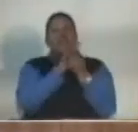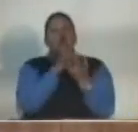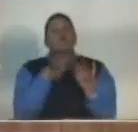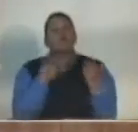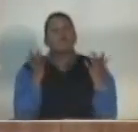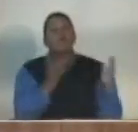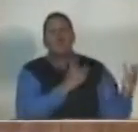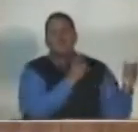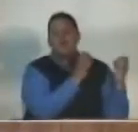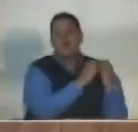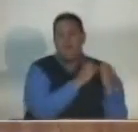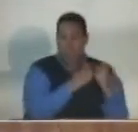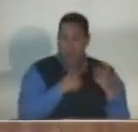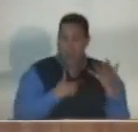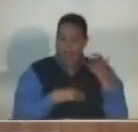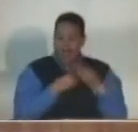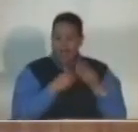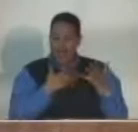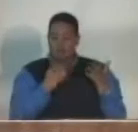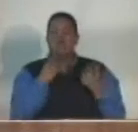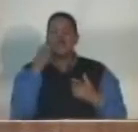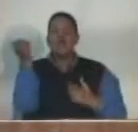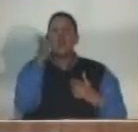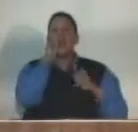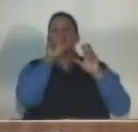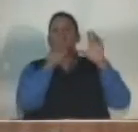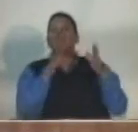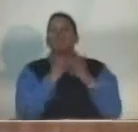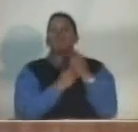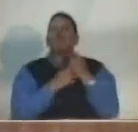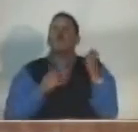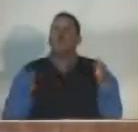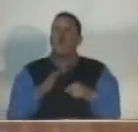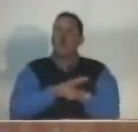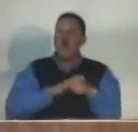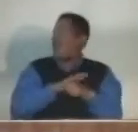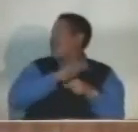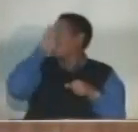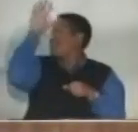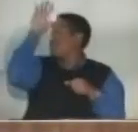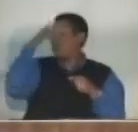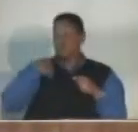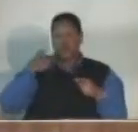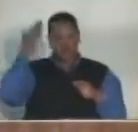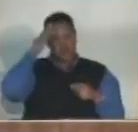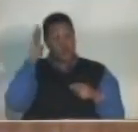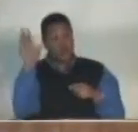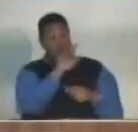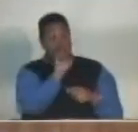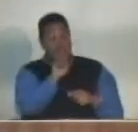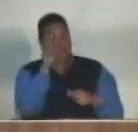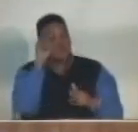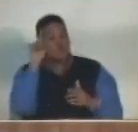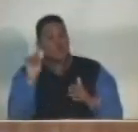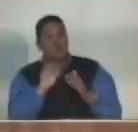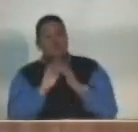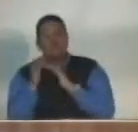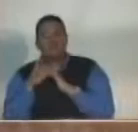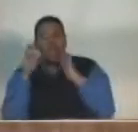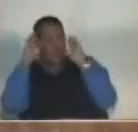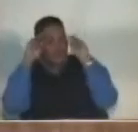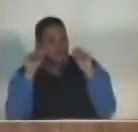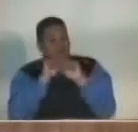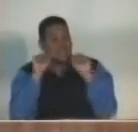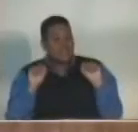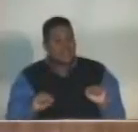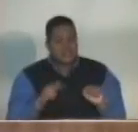And also, I want to tell all investors, local and foreign, that once we know their needs for the Jamaican education